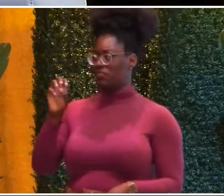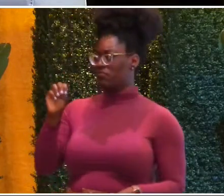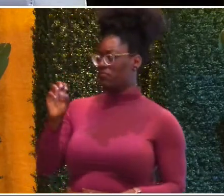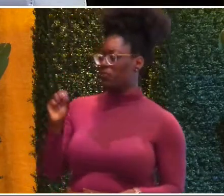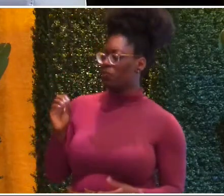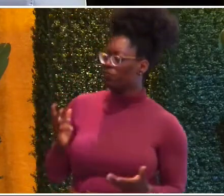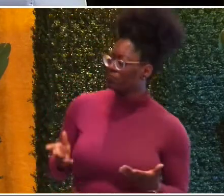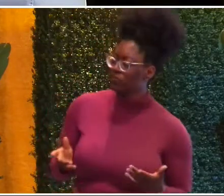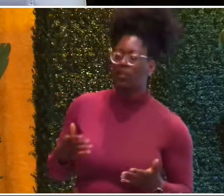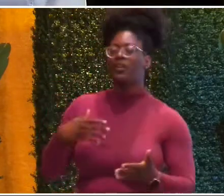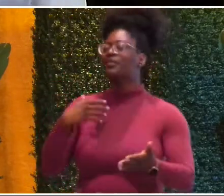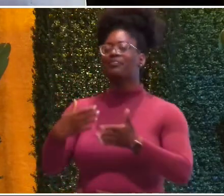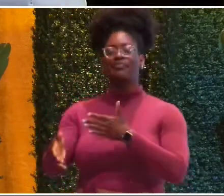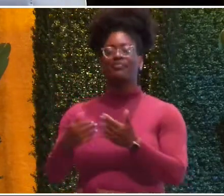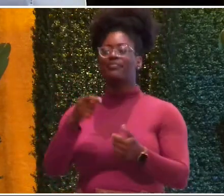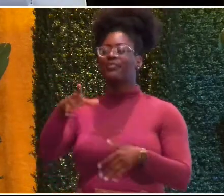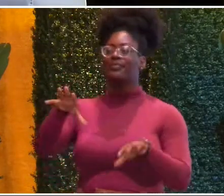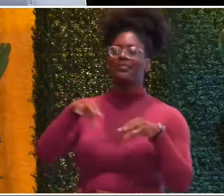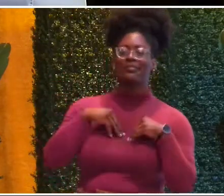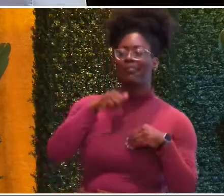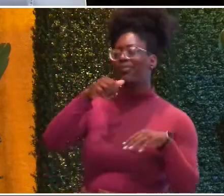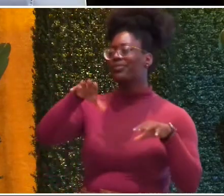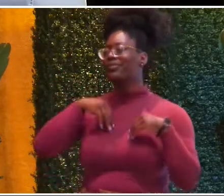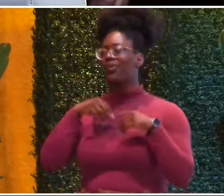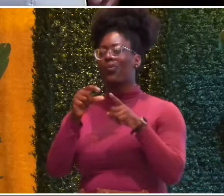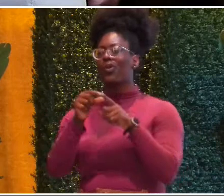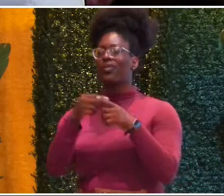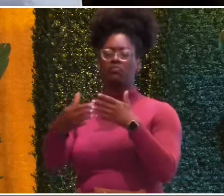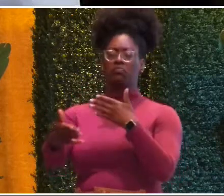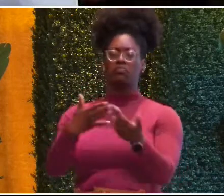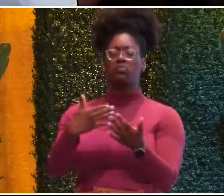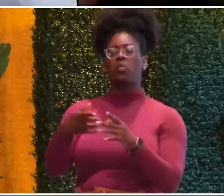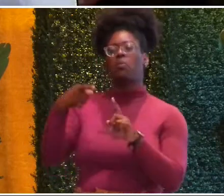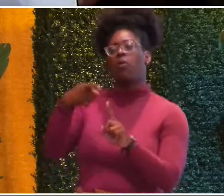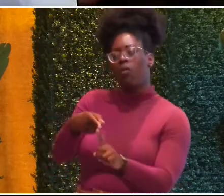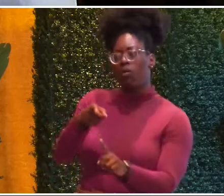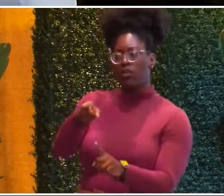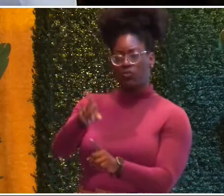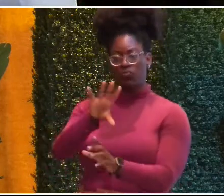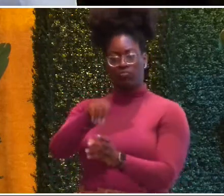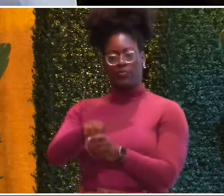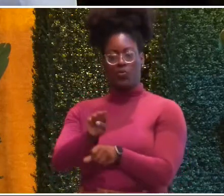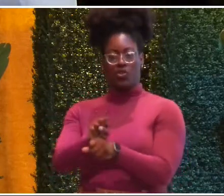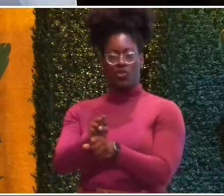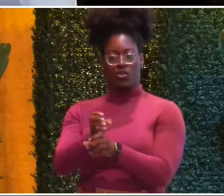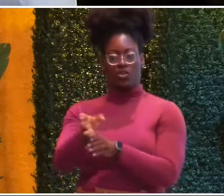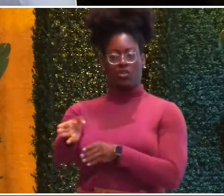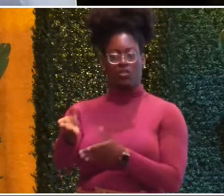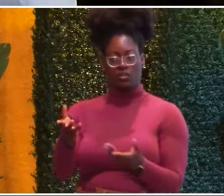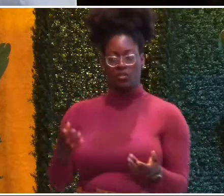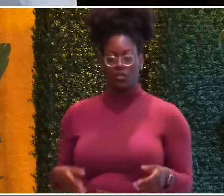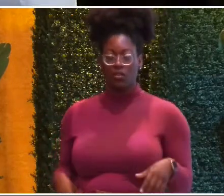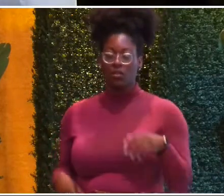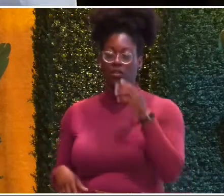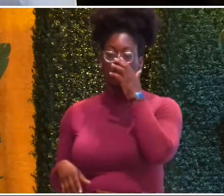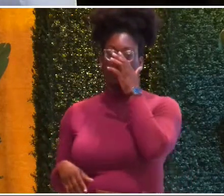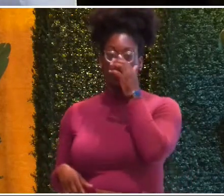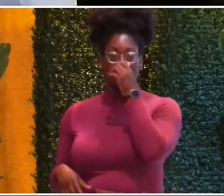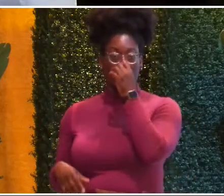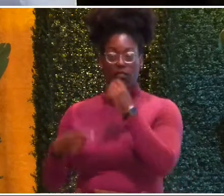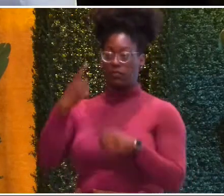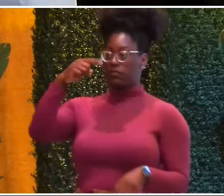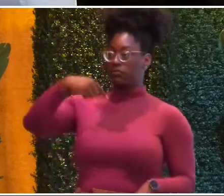we see this on a regular basis in our communities and outside of our communities as well. But for me, my Black